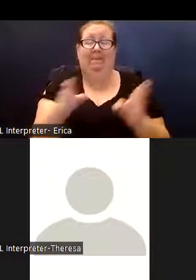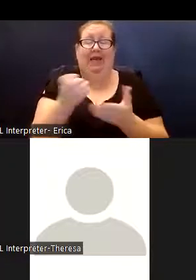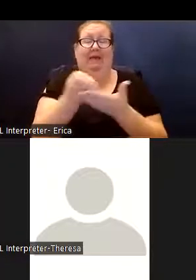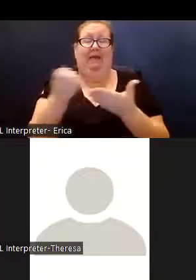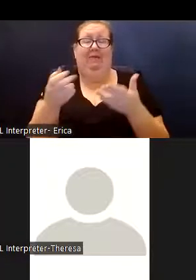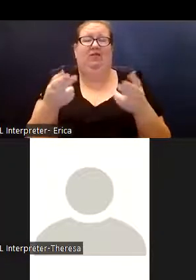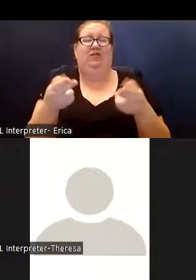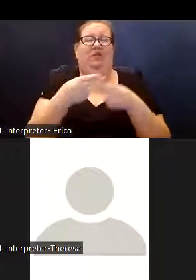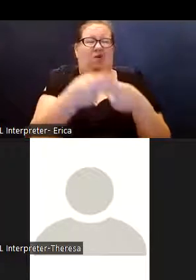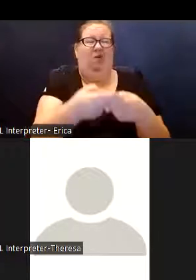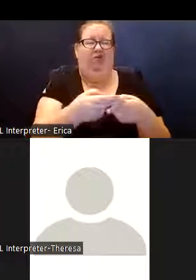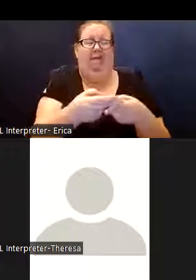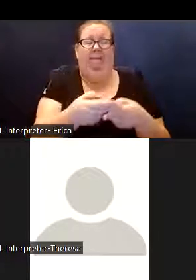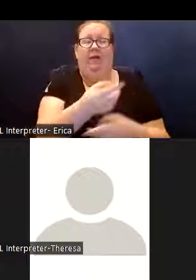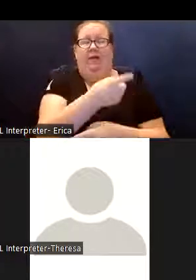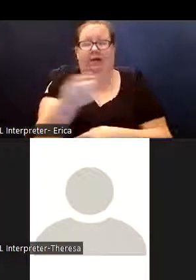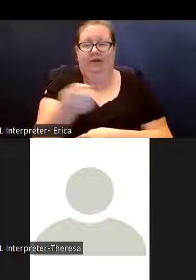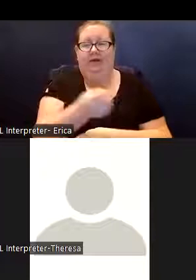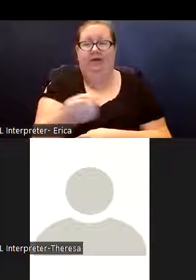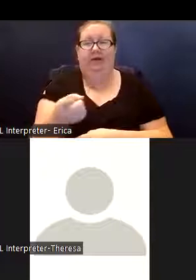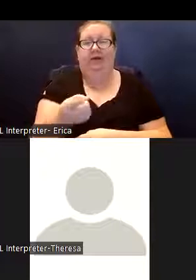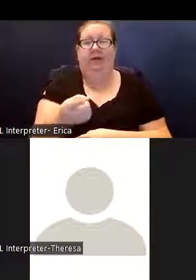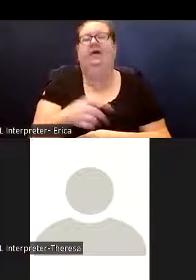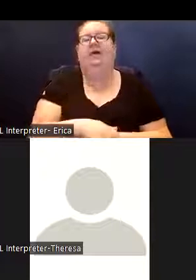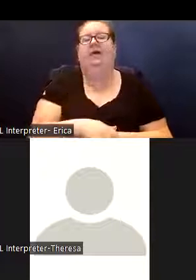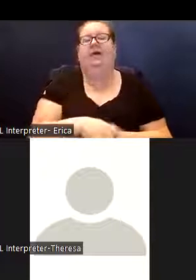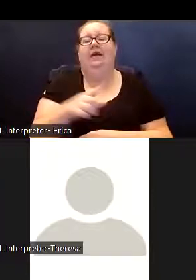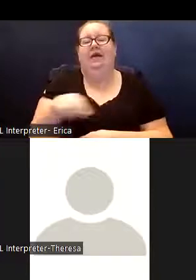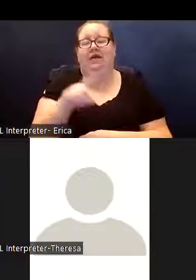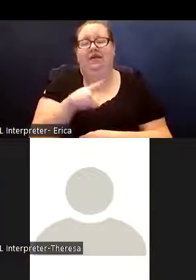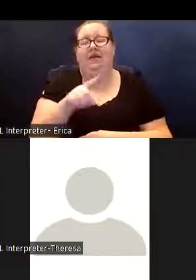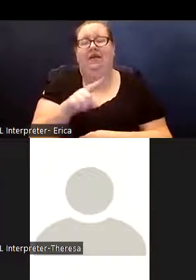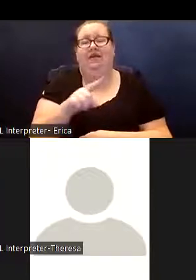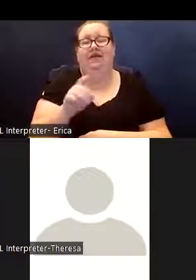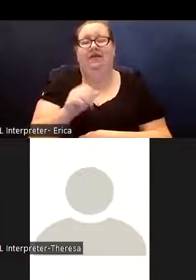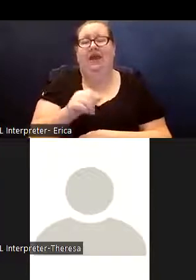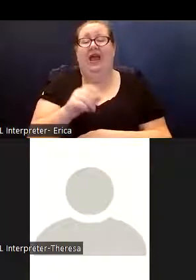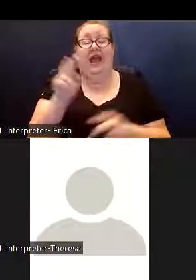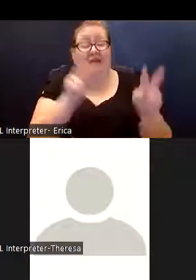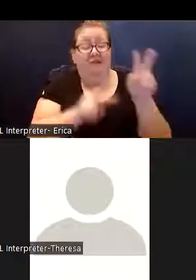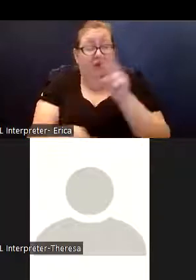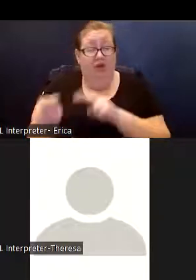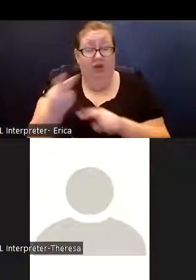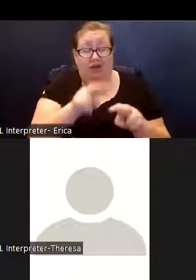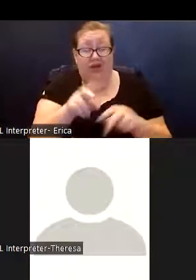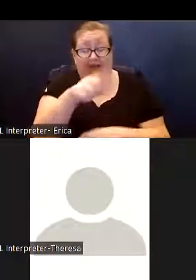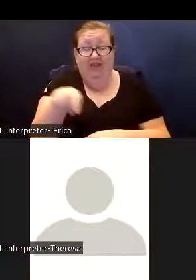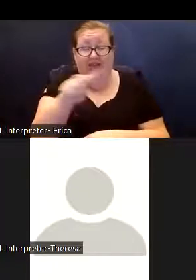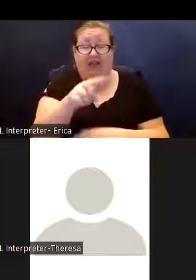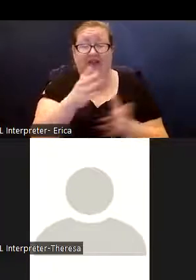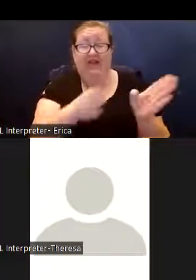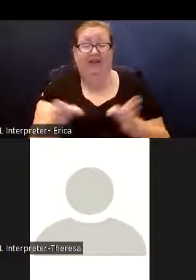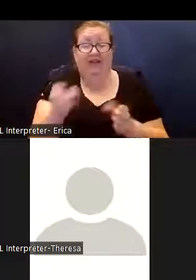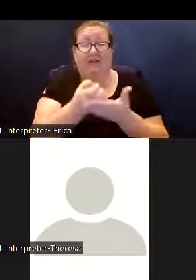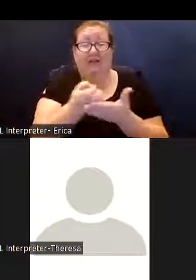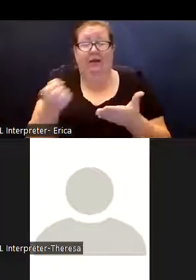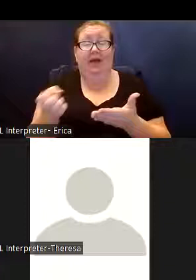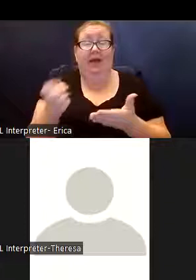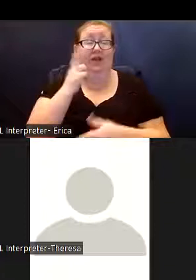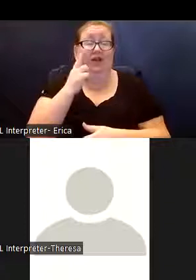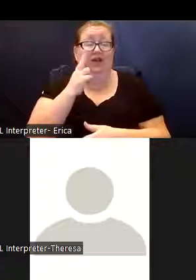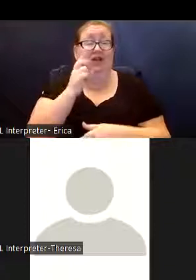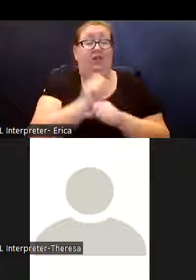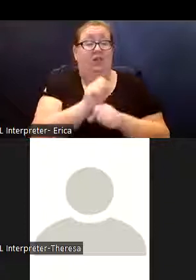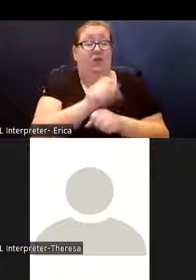The next slide, please. These 8 planning elements. And if you look at these 8 planning elements, you see how integral the work that you're doing